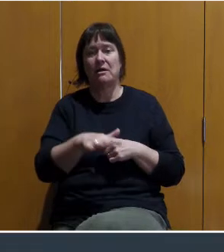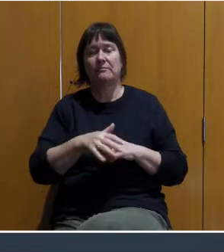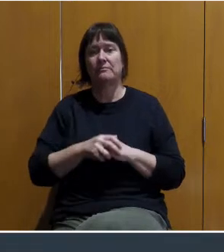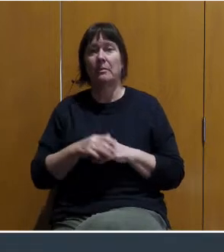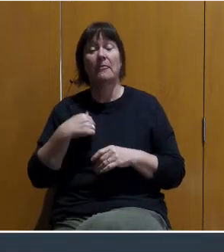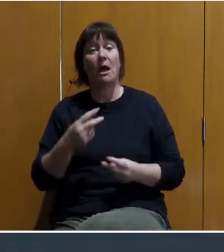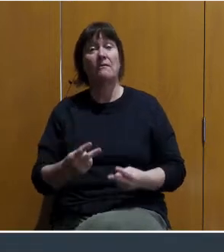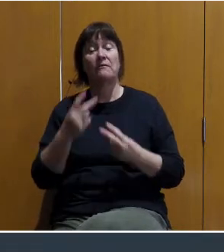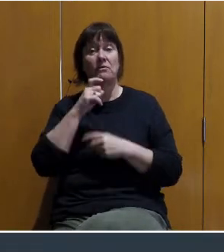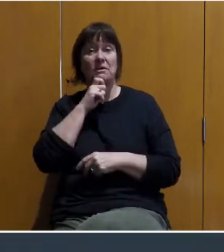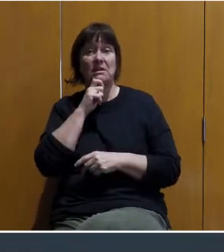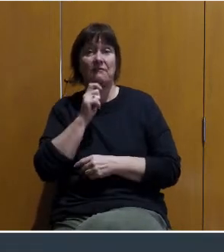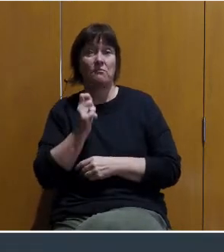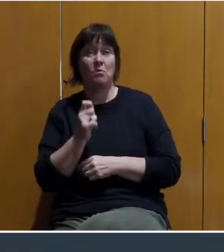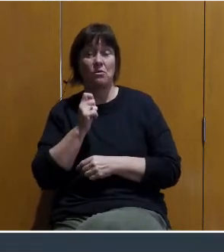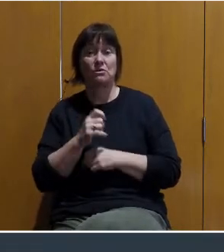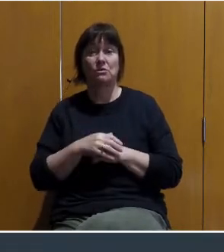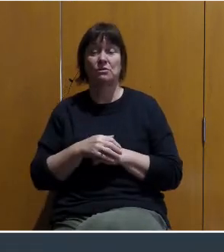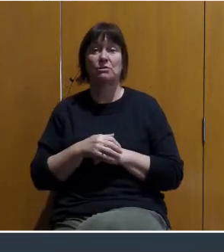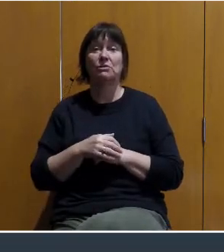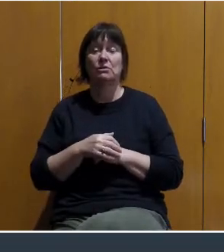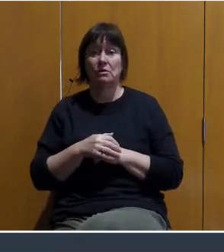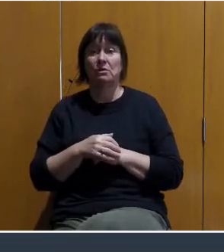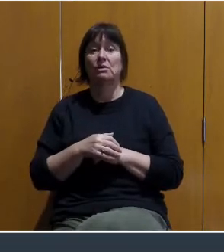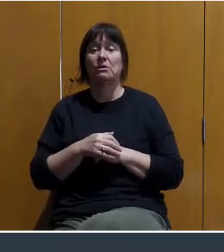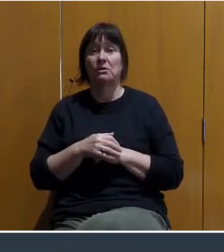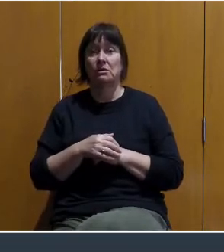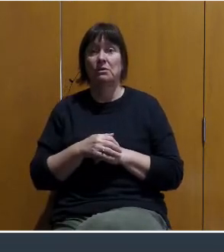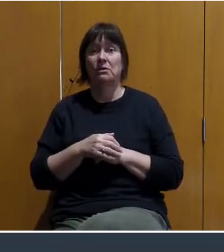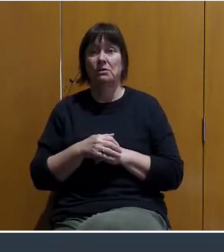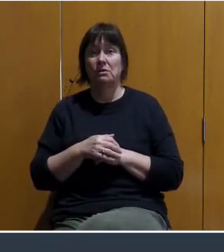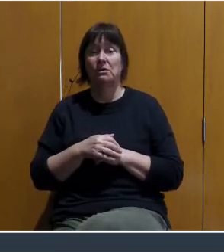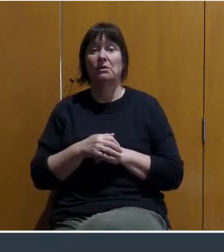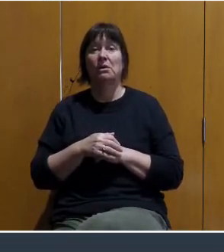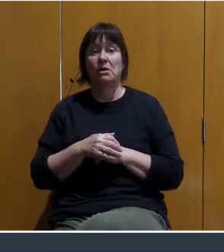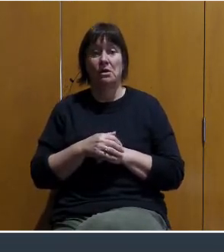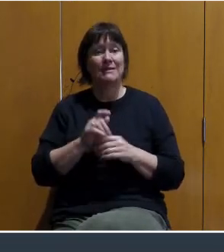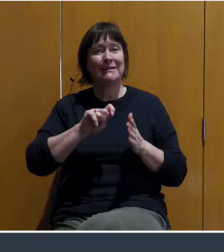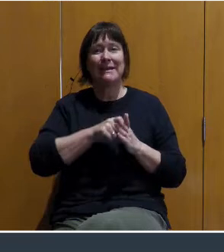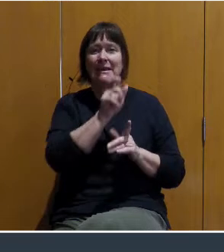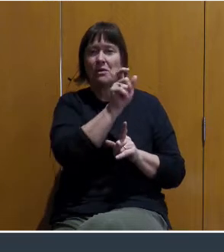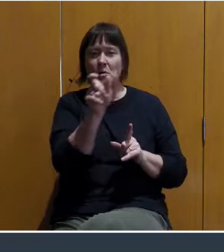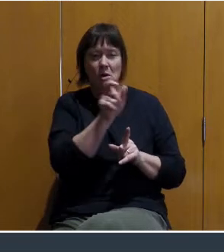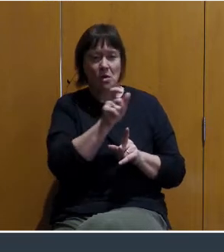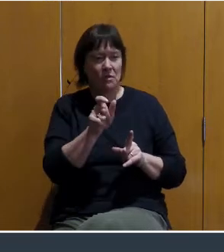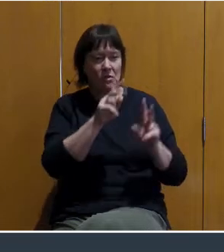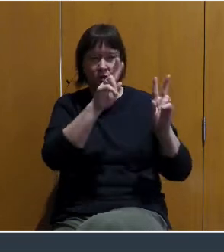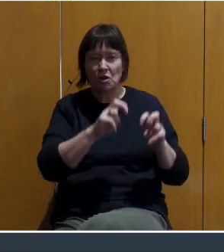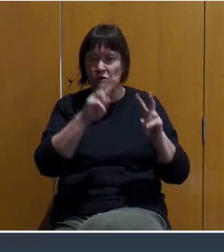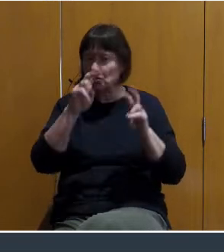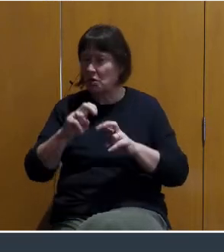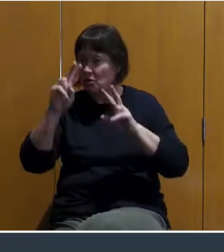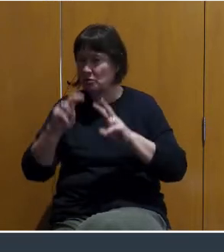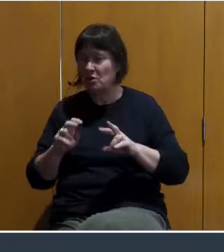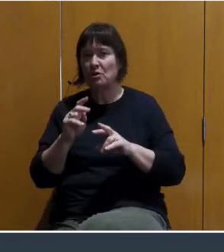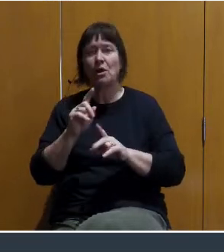I've reviewed the staff report in the agenda pack. I ran several keyword searches over it, and I still could not find